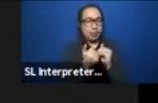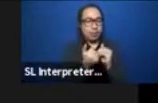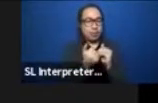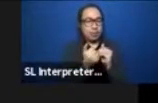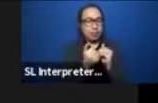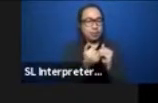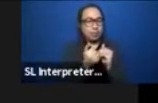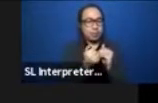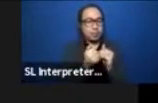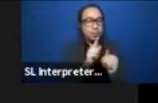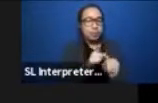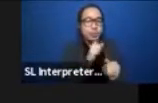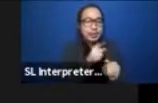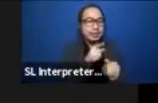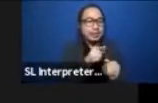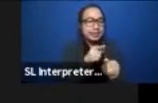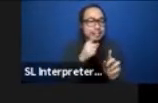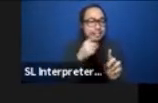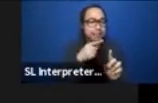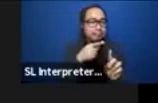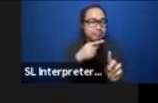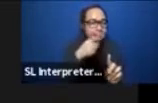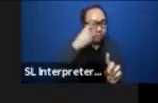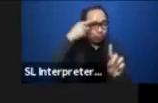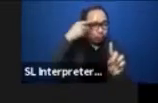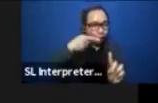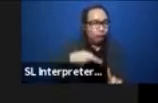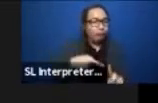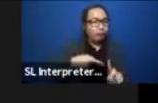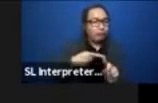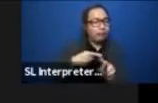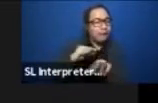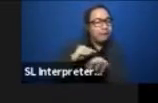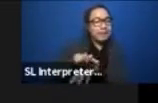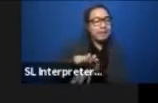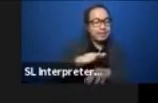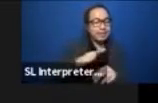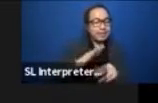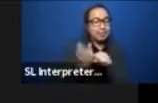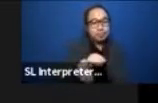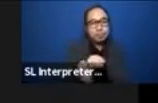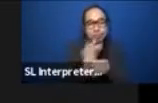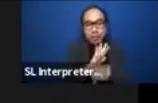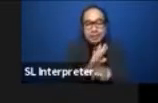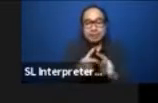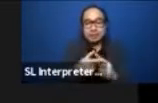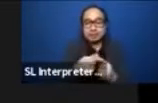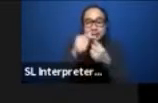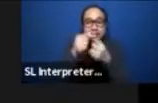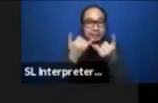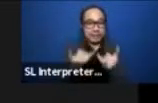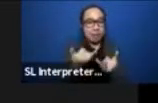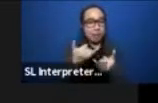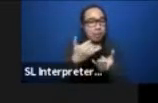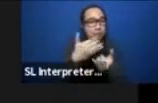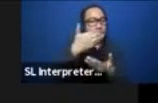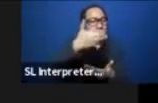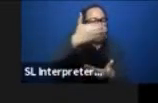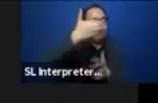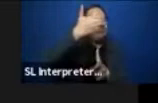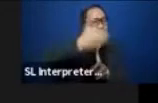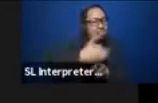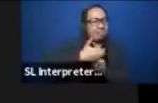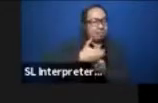interventions are being affected by the pandemic, especially in the lockdown situation that happened in India, and to generally understand